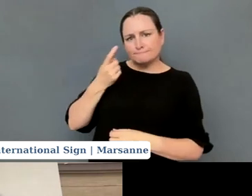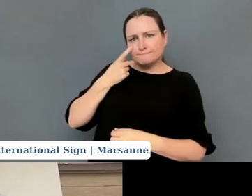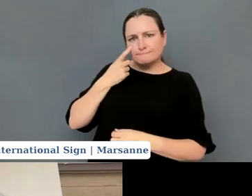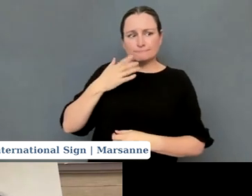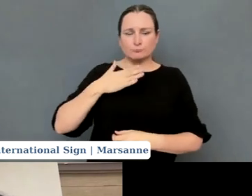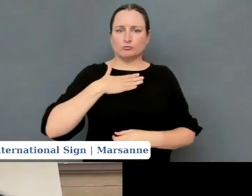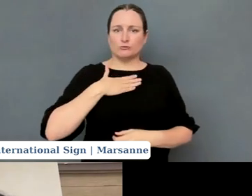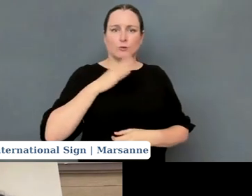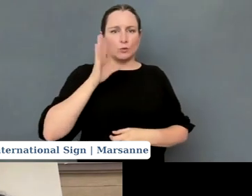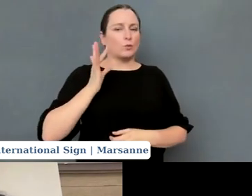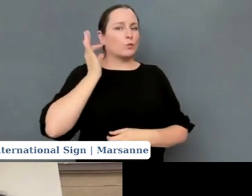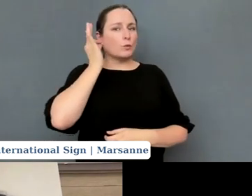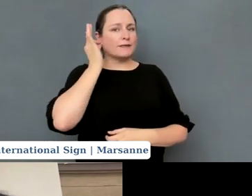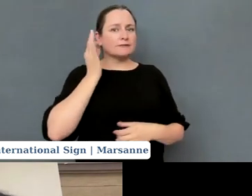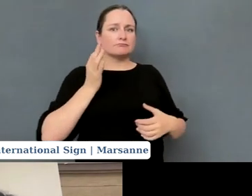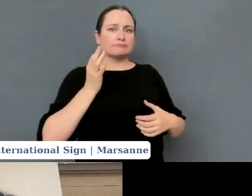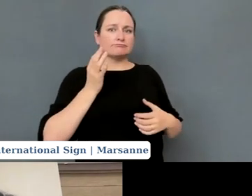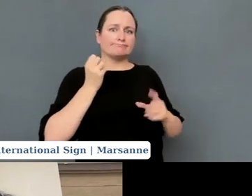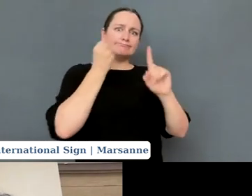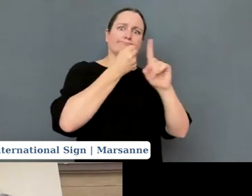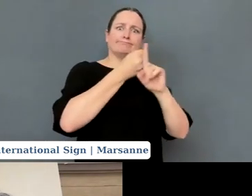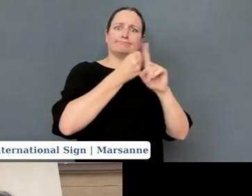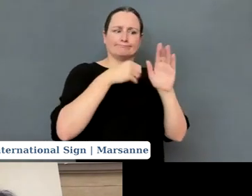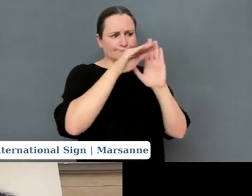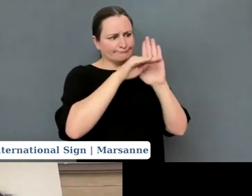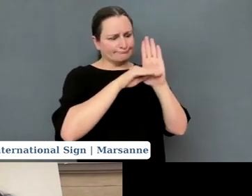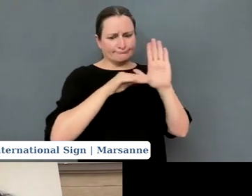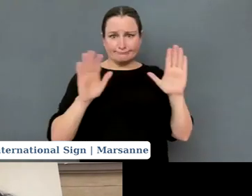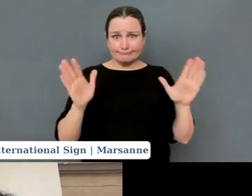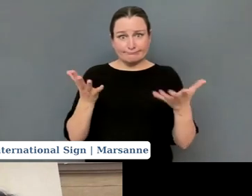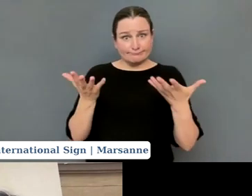issues to deal with